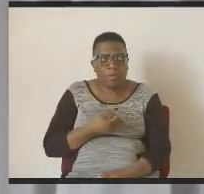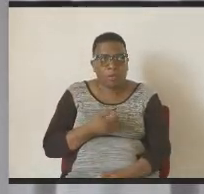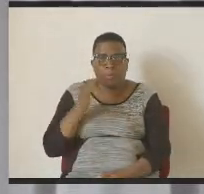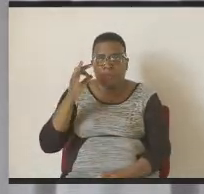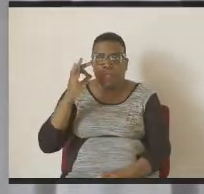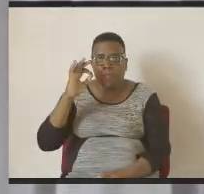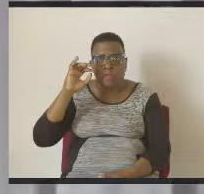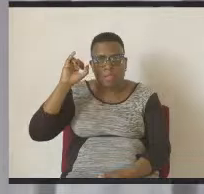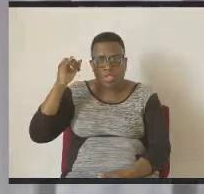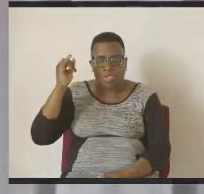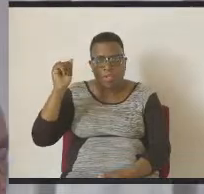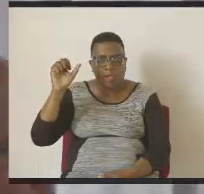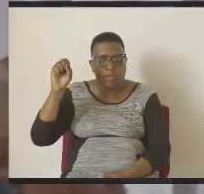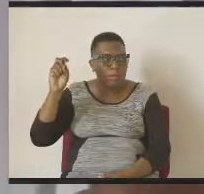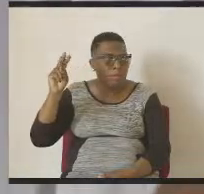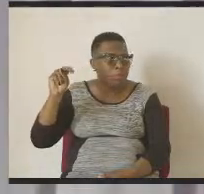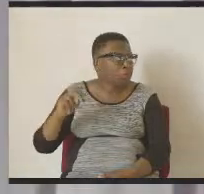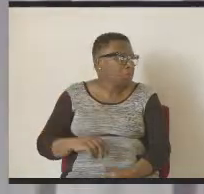Jason.